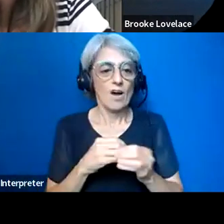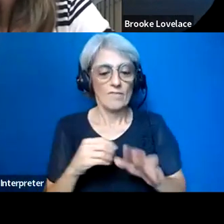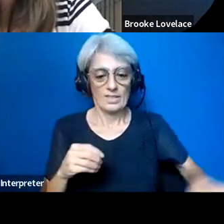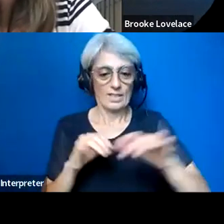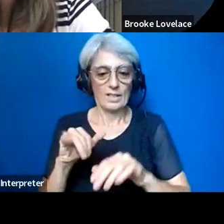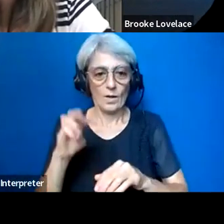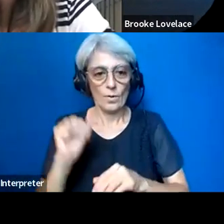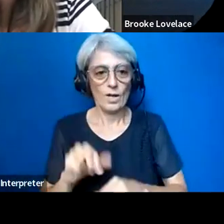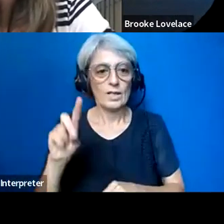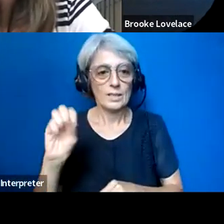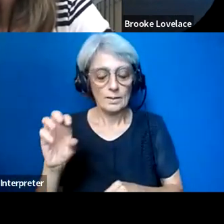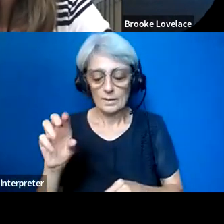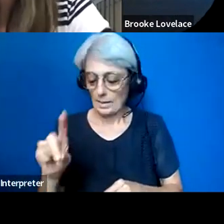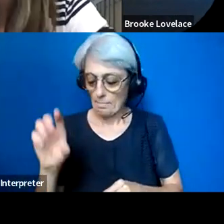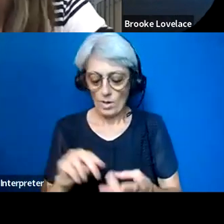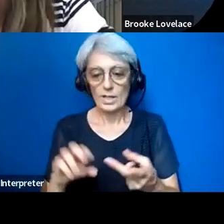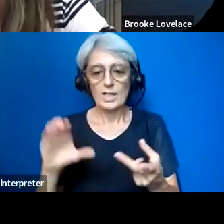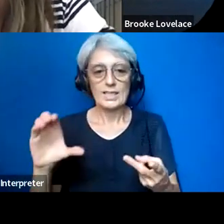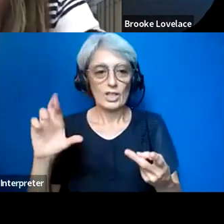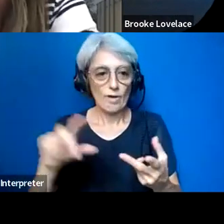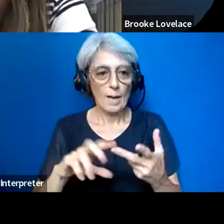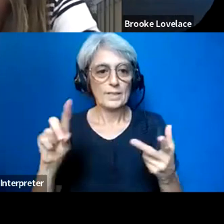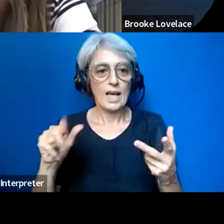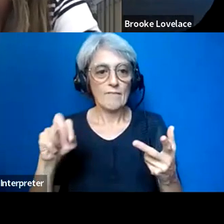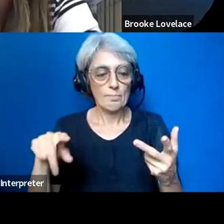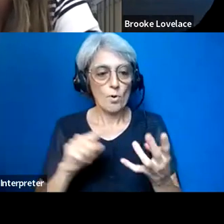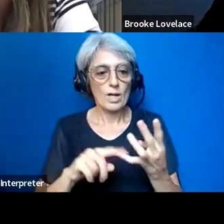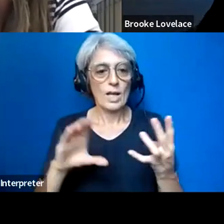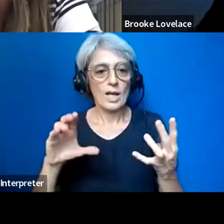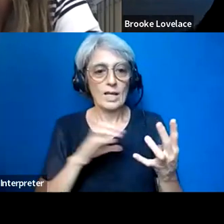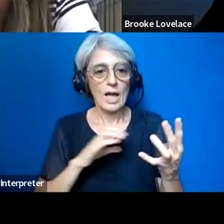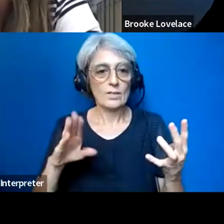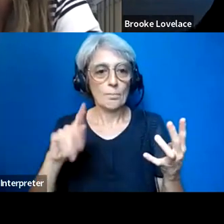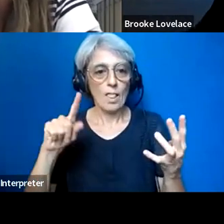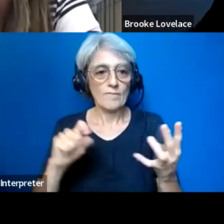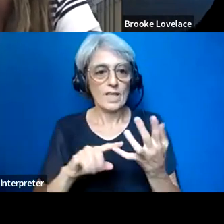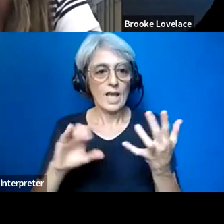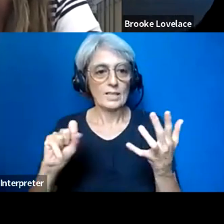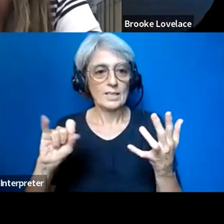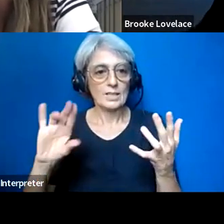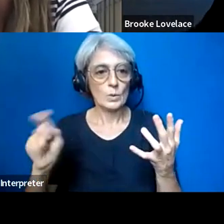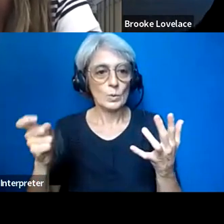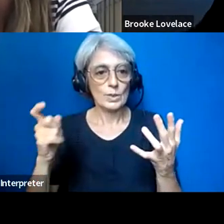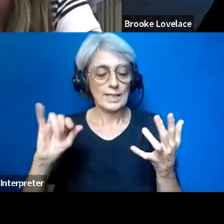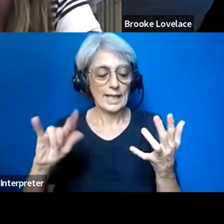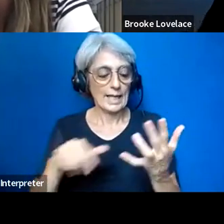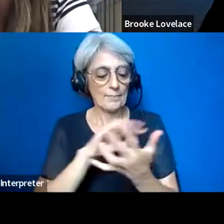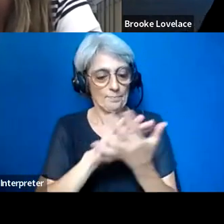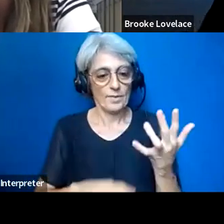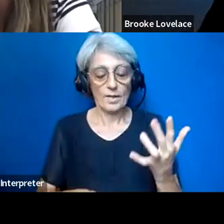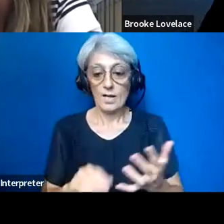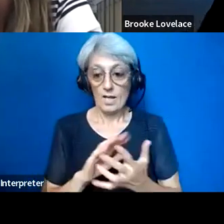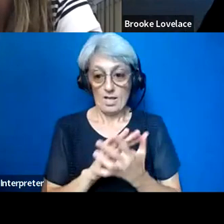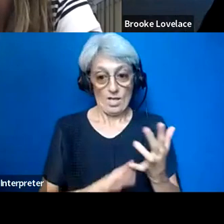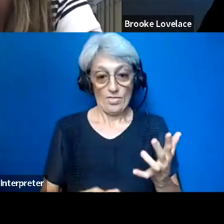Moines, Cedar Rapids, Davenport, Council Bluffs, and Sioux City. And those are offices that are staffed